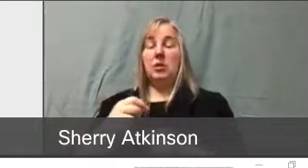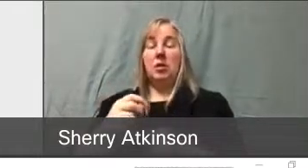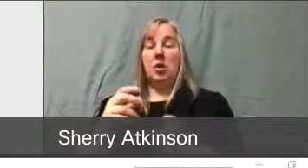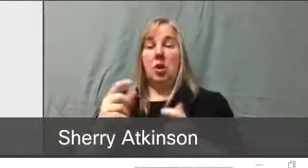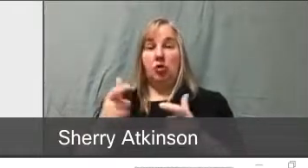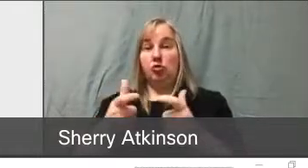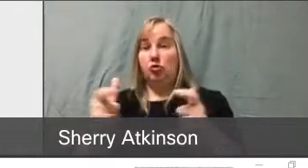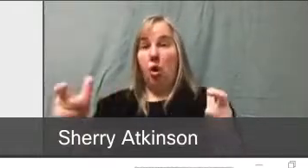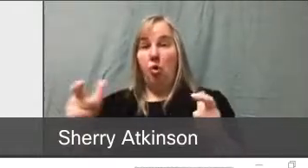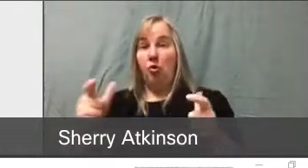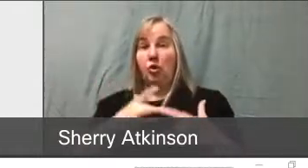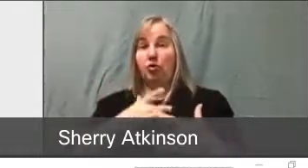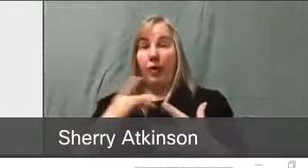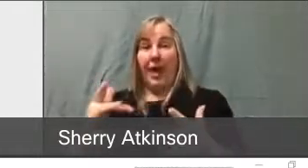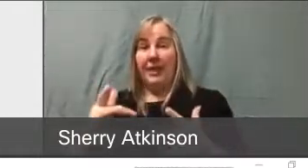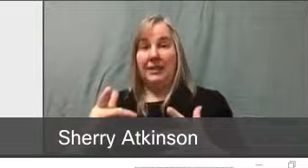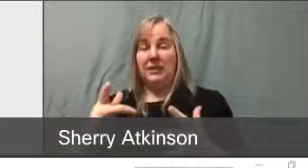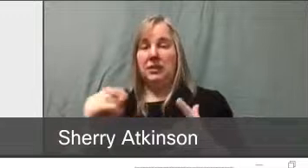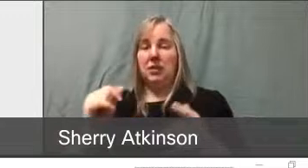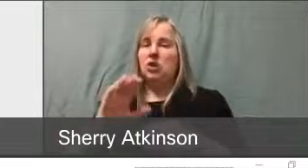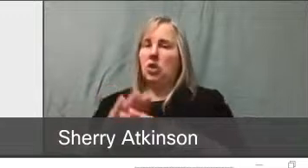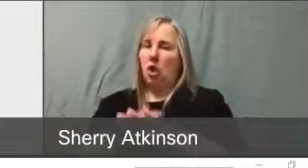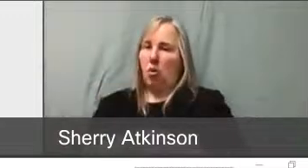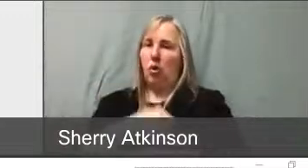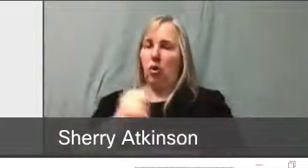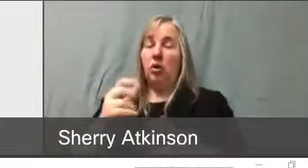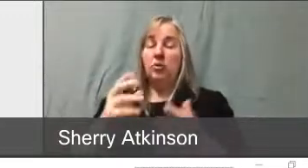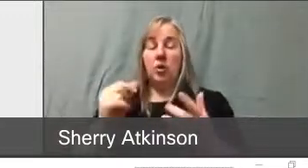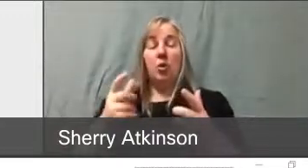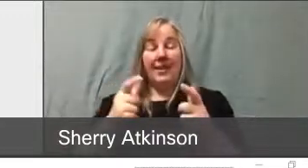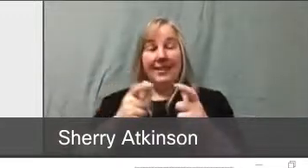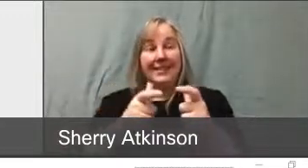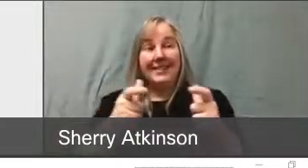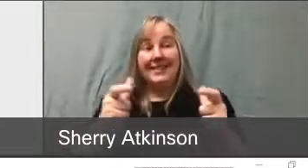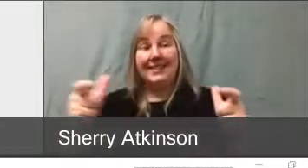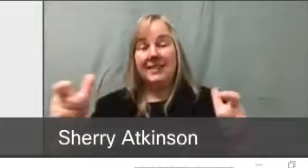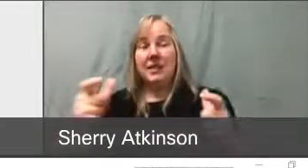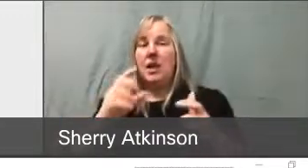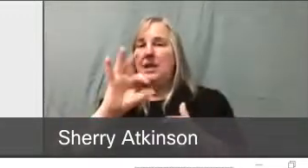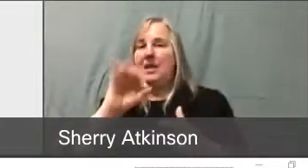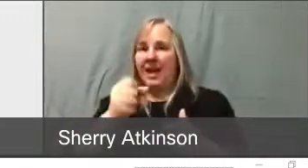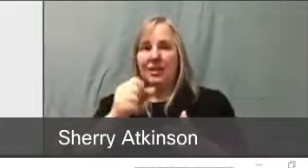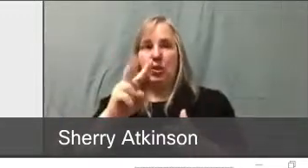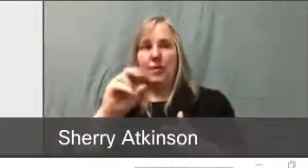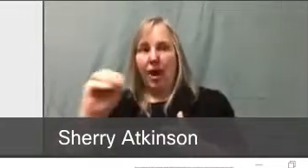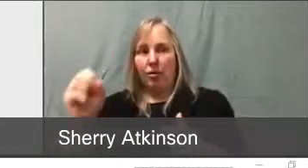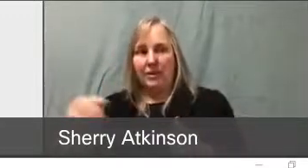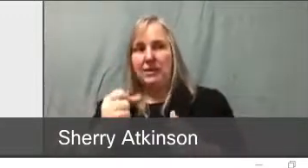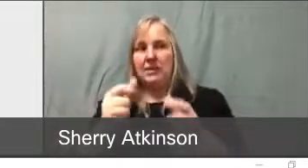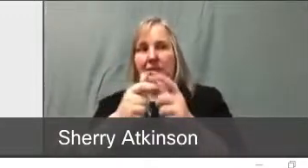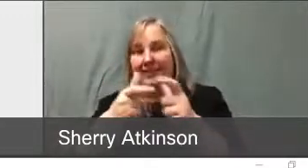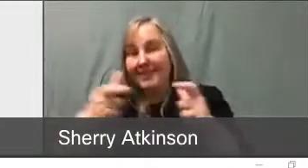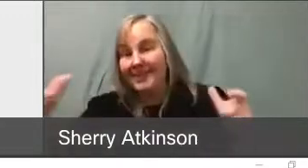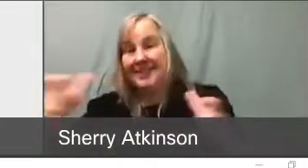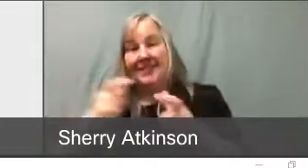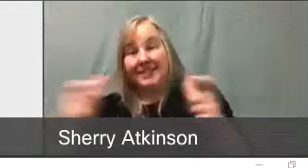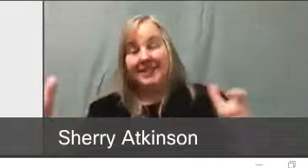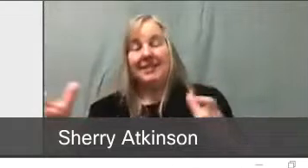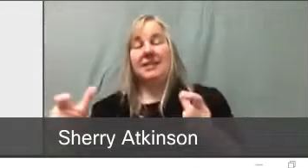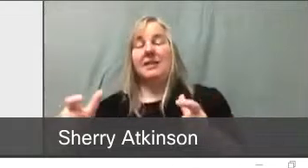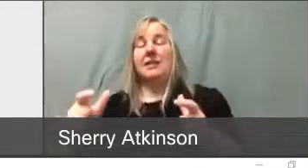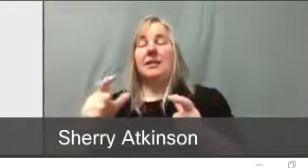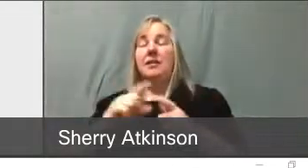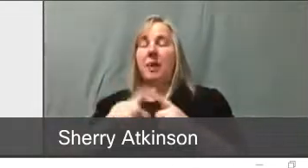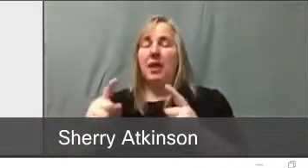We're not growing as fast as we used to in, say, the 90s or the 2000s. Lessening developed, land that can be